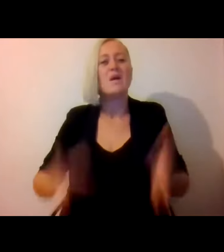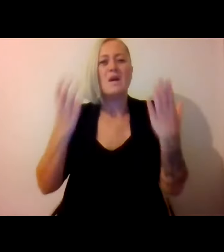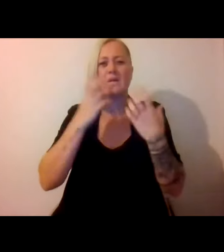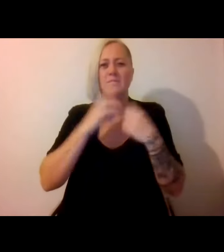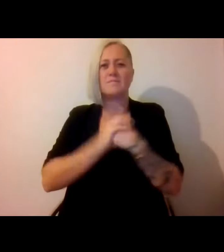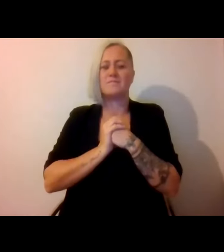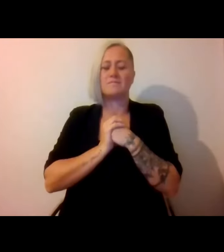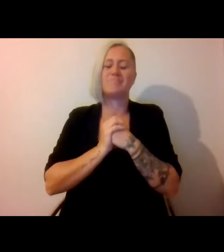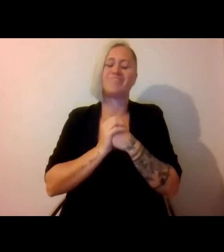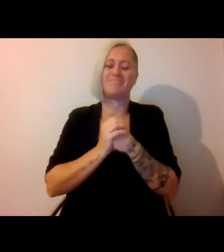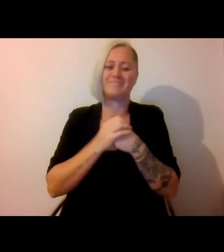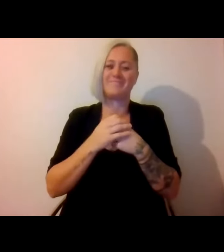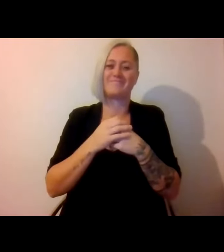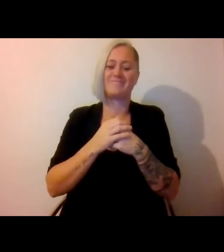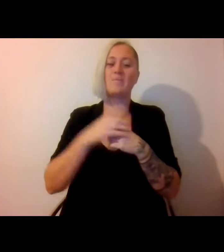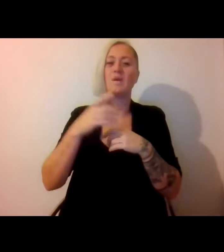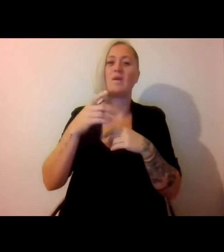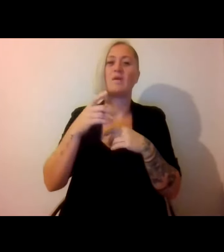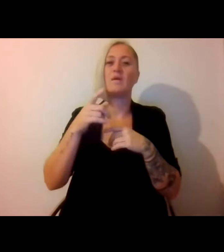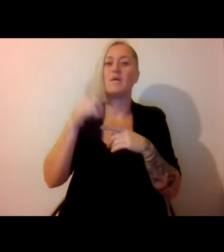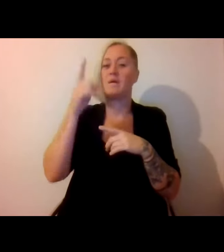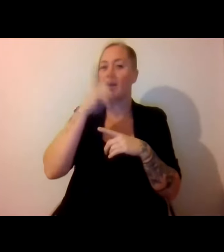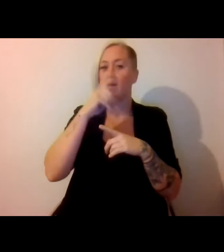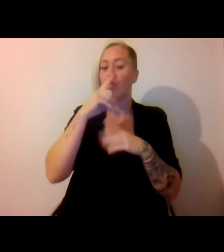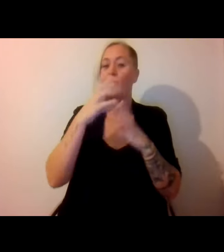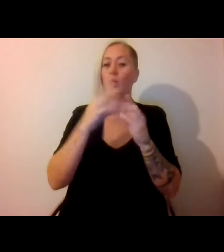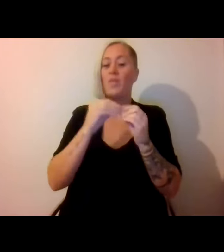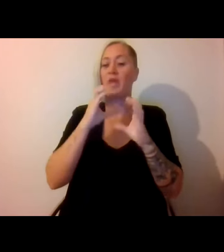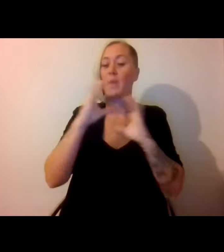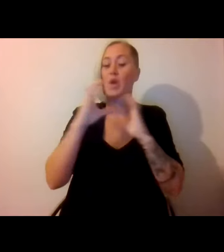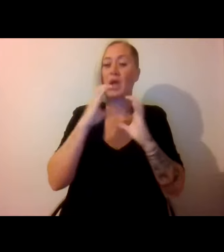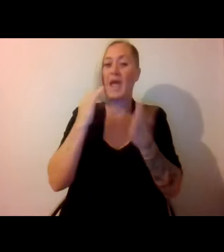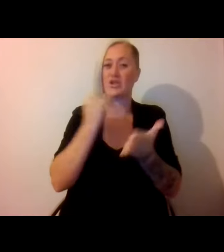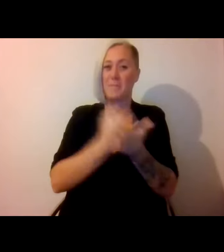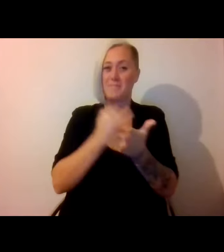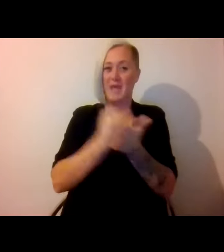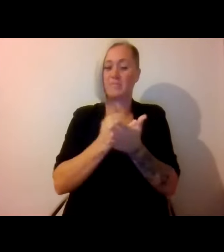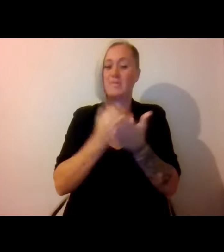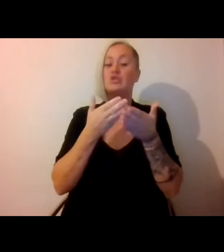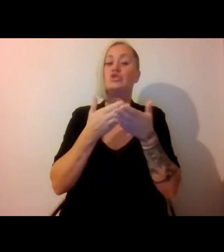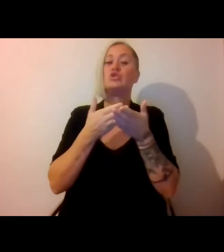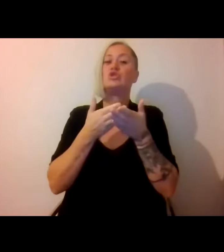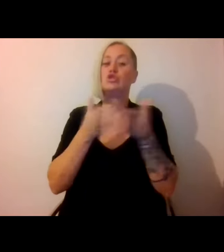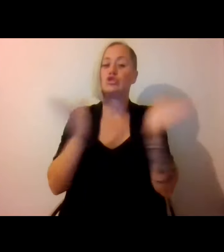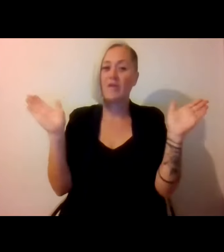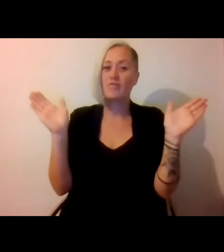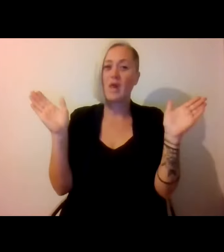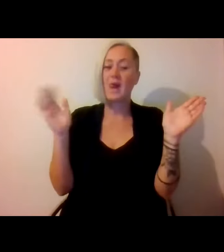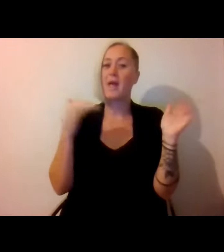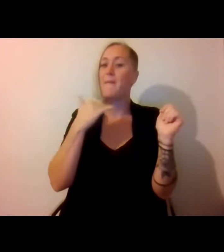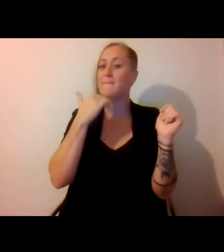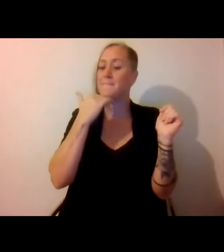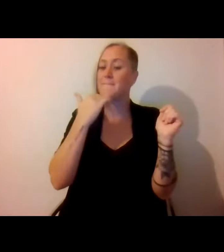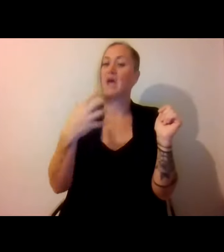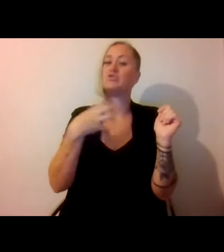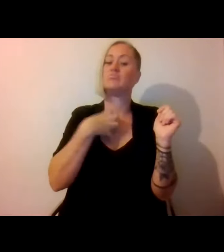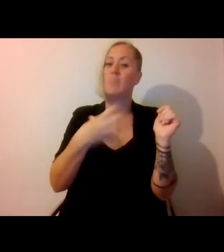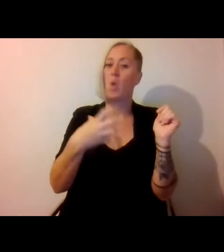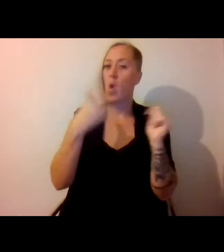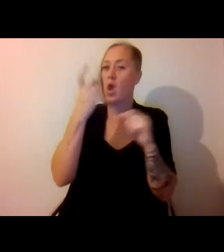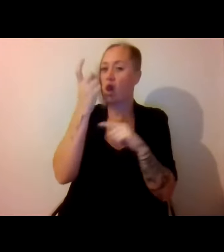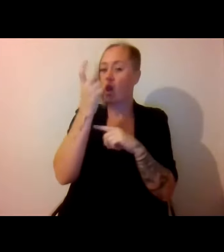While you're sending that, people with a communication impairment generally are much more likely to